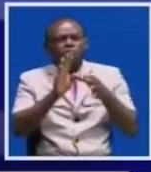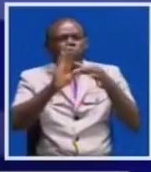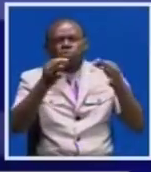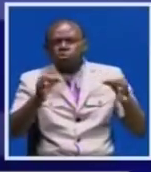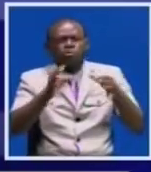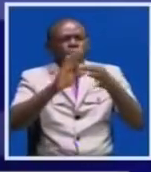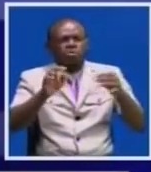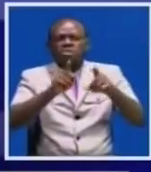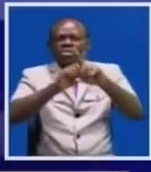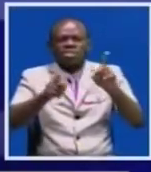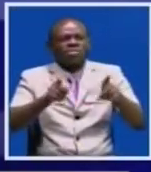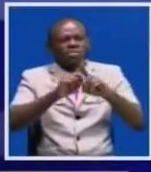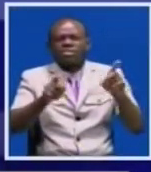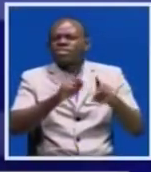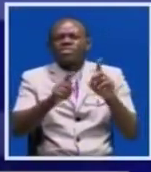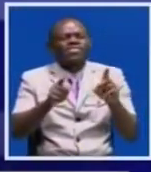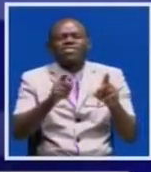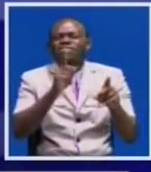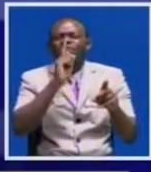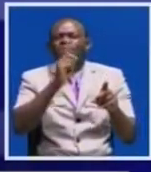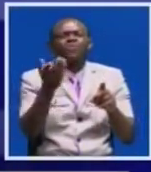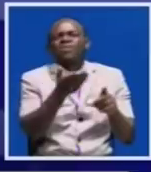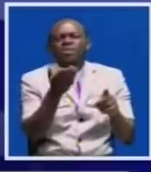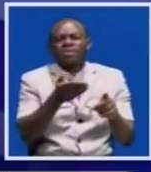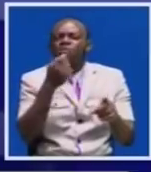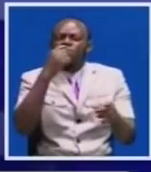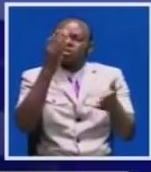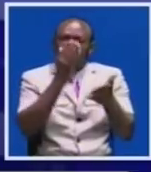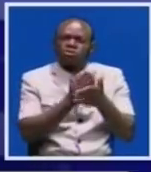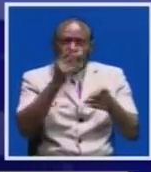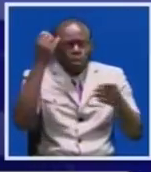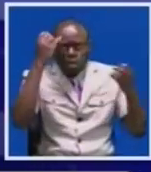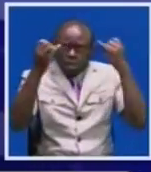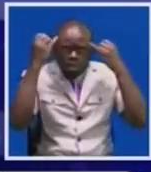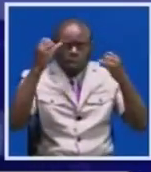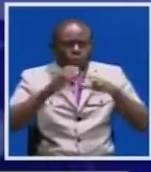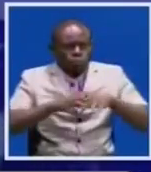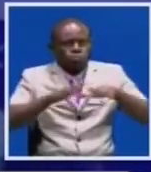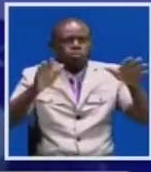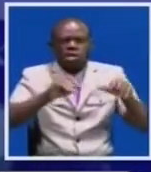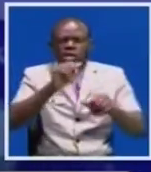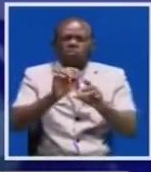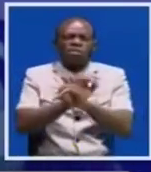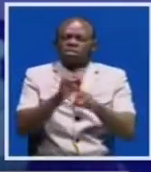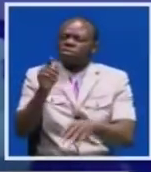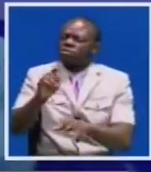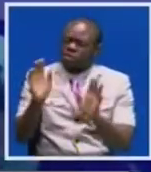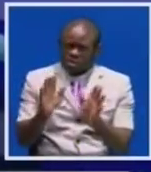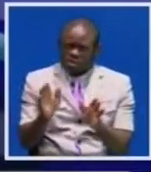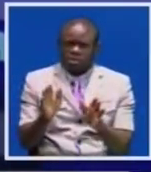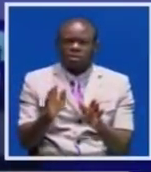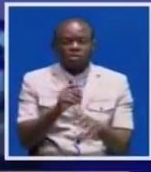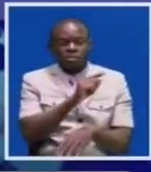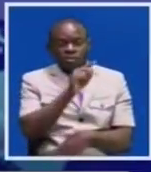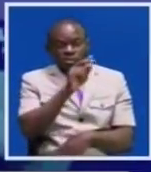contained inaccuracies, and that ought to stop. He has also thanked ZNBC for the support rendered to Chico and his family